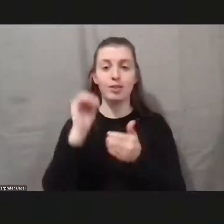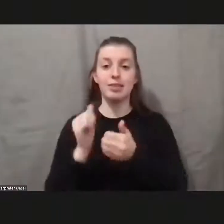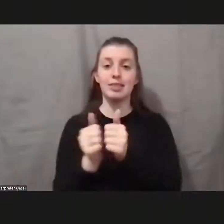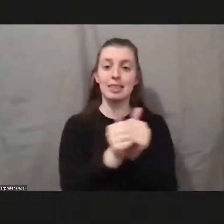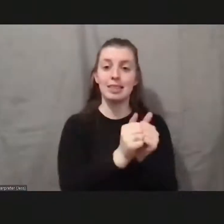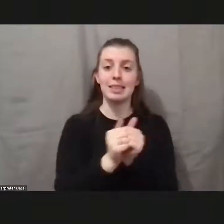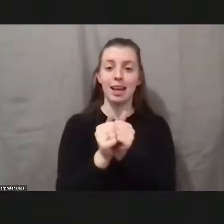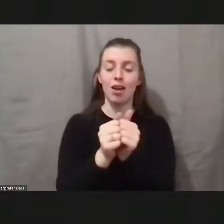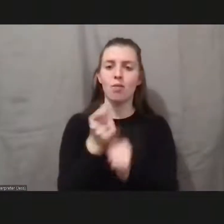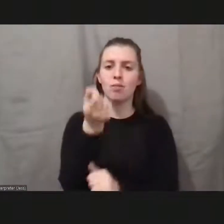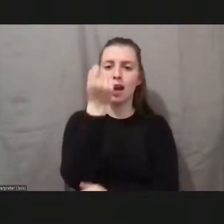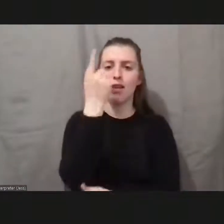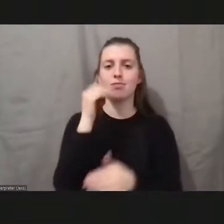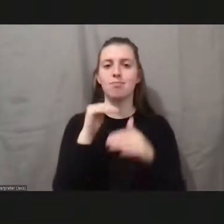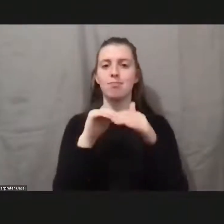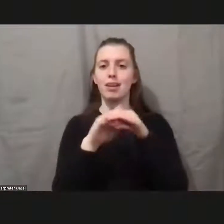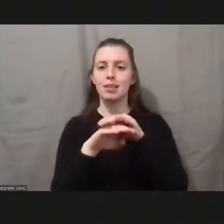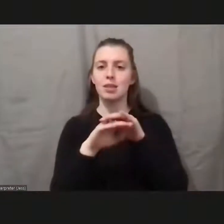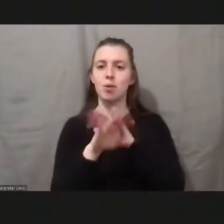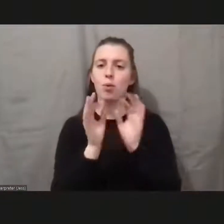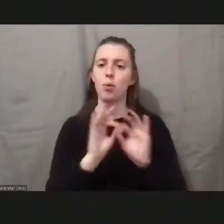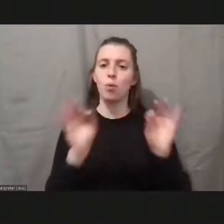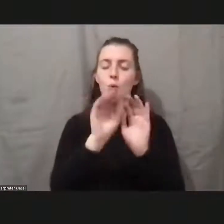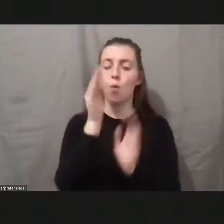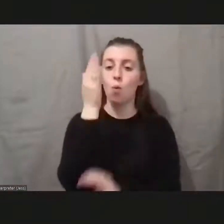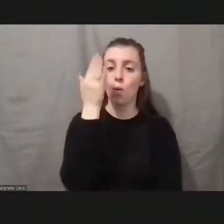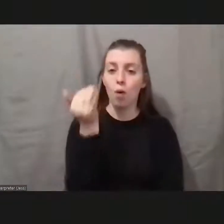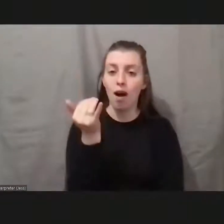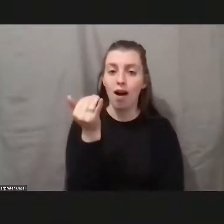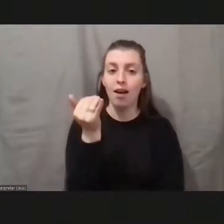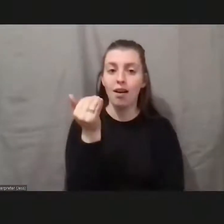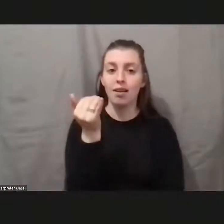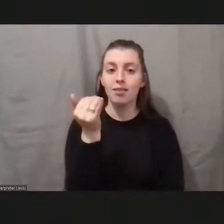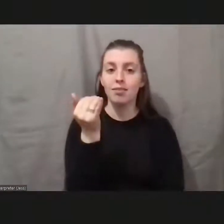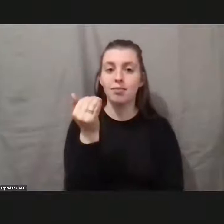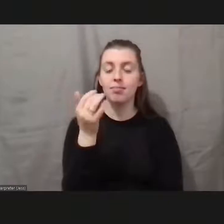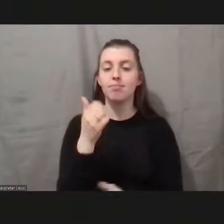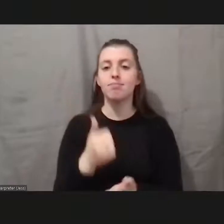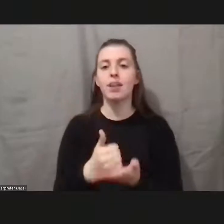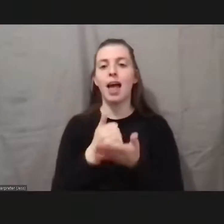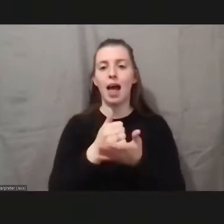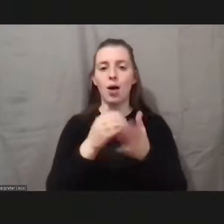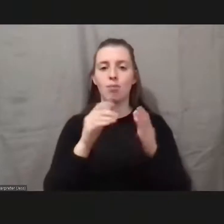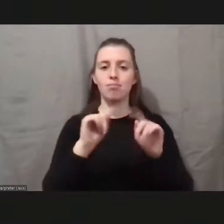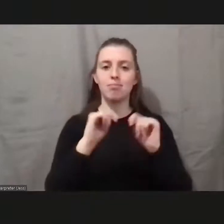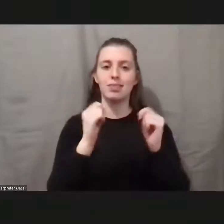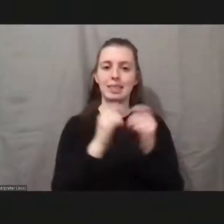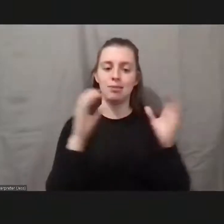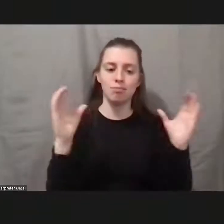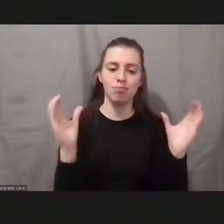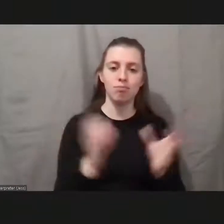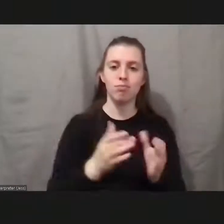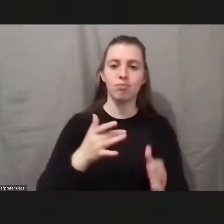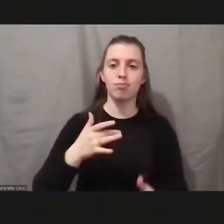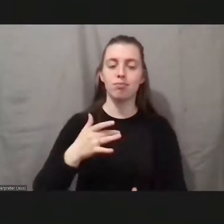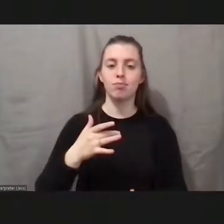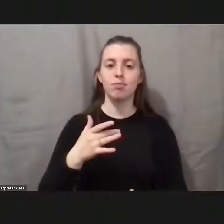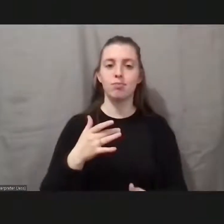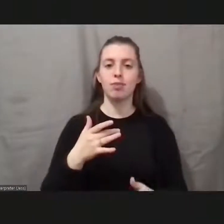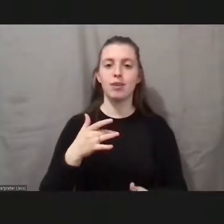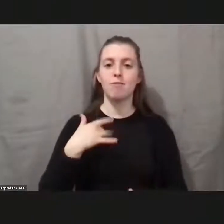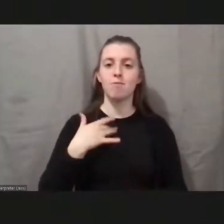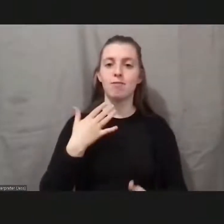for being accessible is there, it just makes everything a lot easier. It helps to reduce a lot of the anxiety